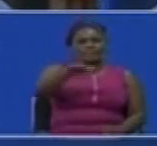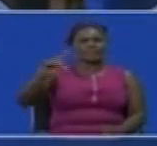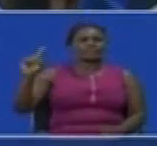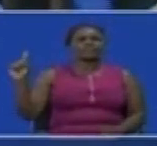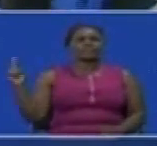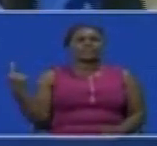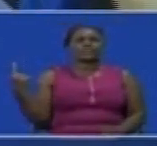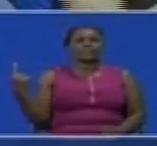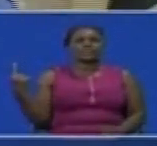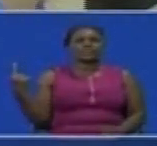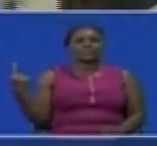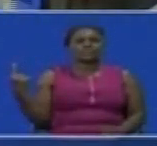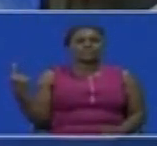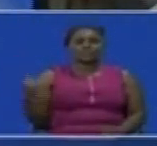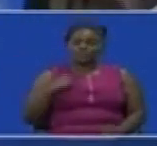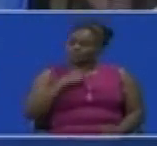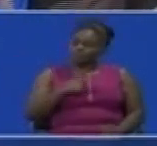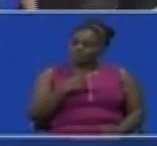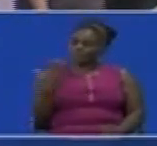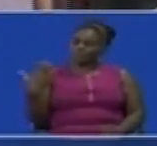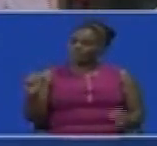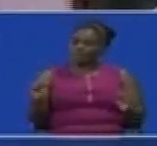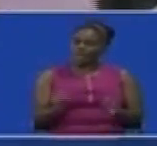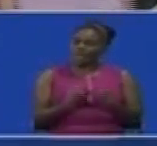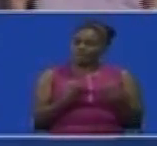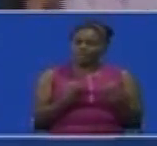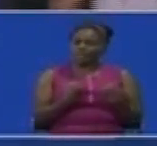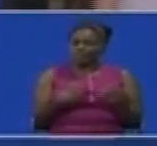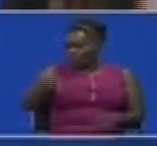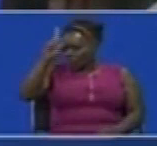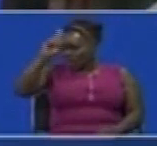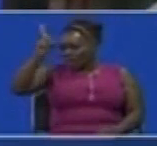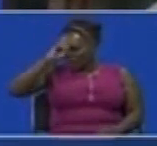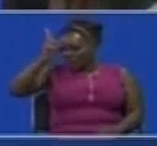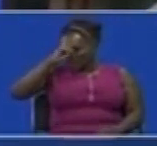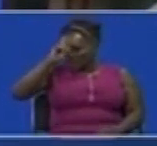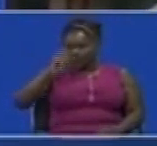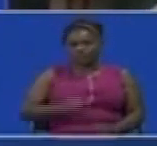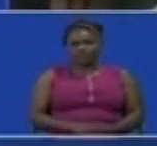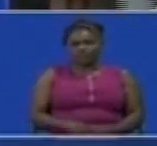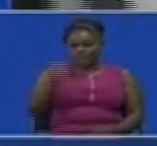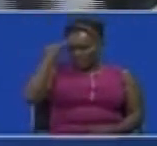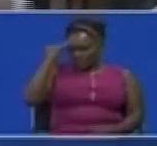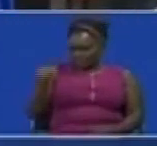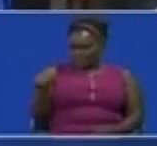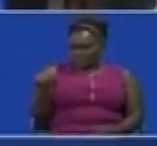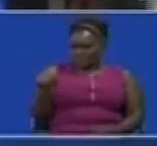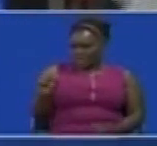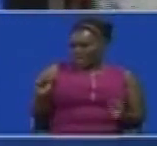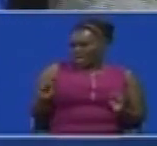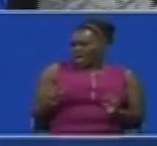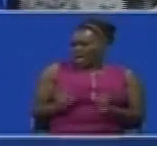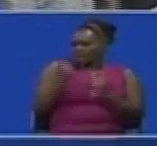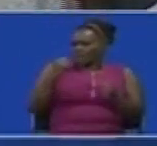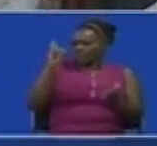it's unfortunately things are being done in this manner, and you know, ideally, Mheshimiwa, what should happen when